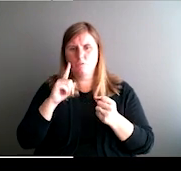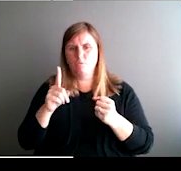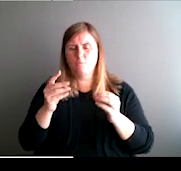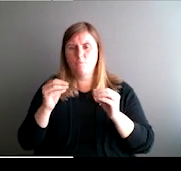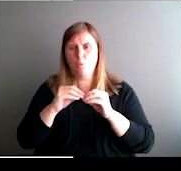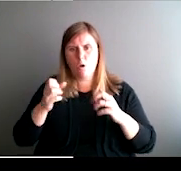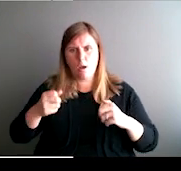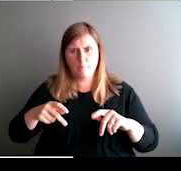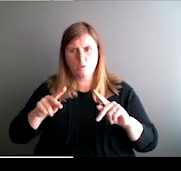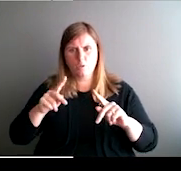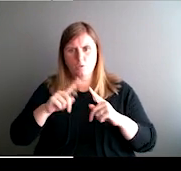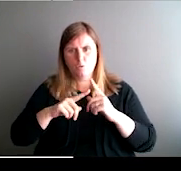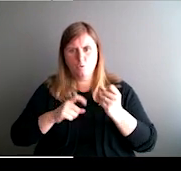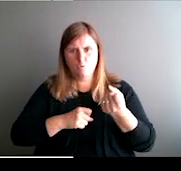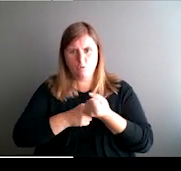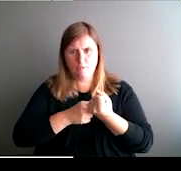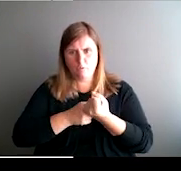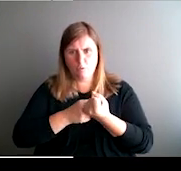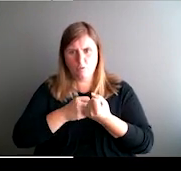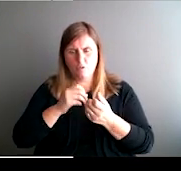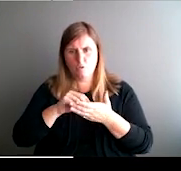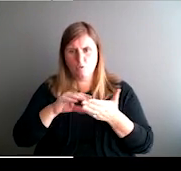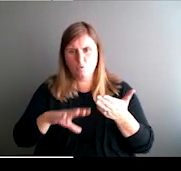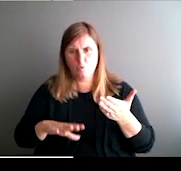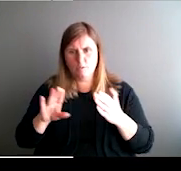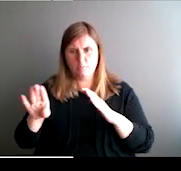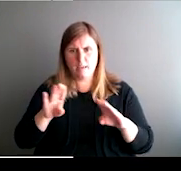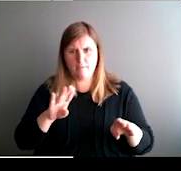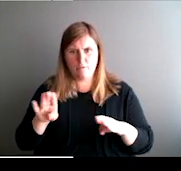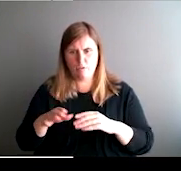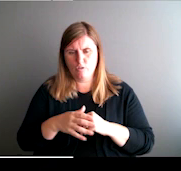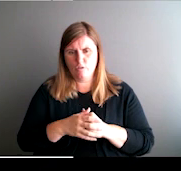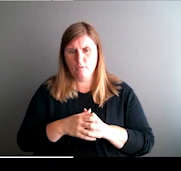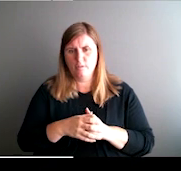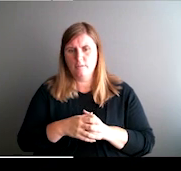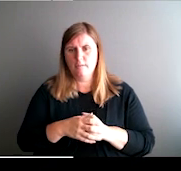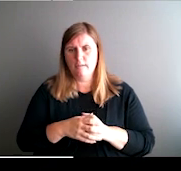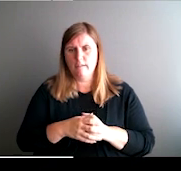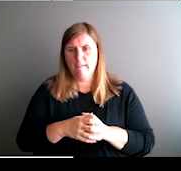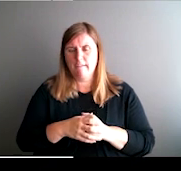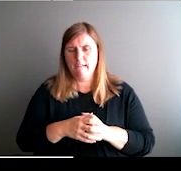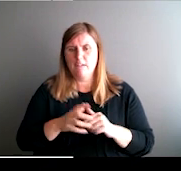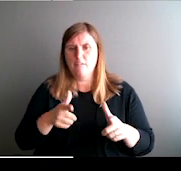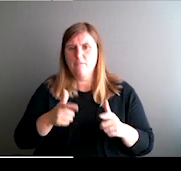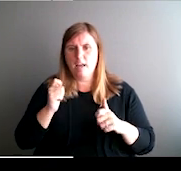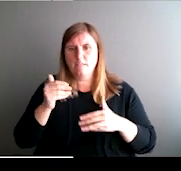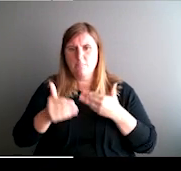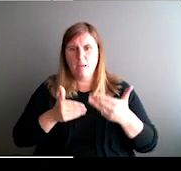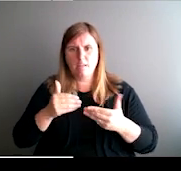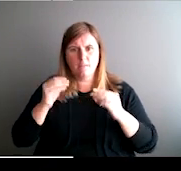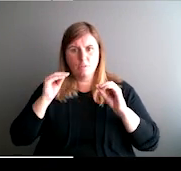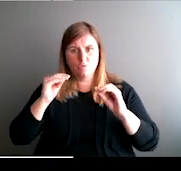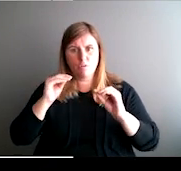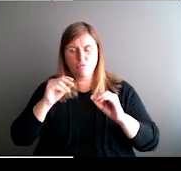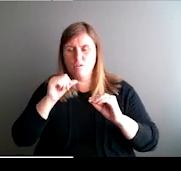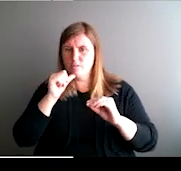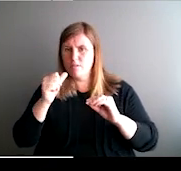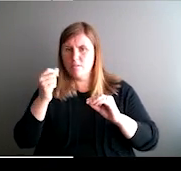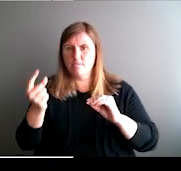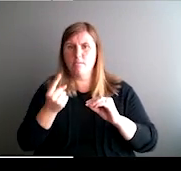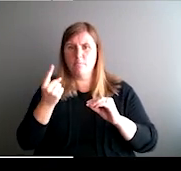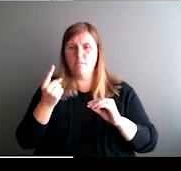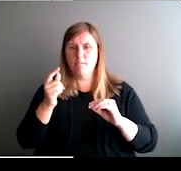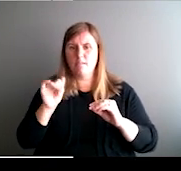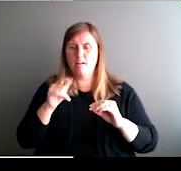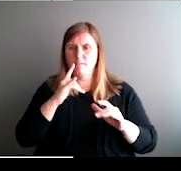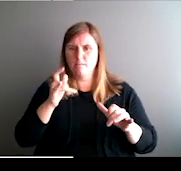more opportunities to reinforce the student's behavior. Fast pace of instruction is not something that